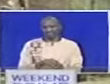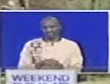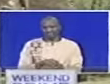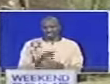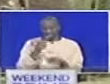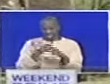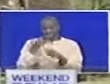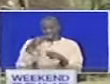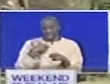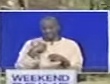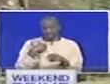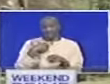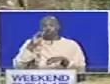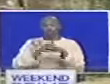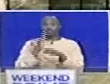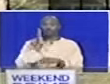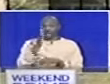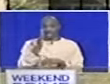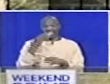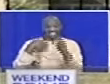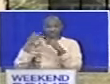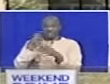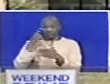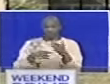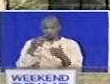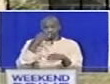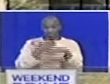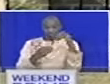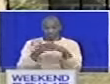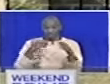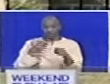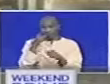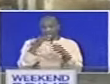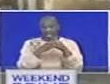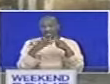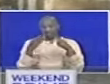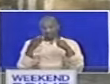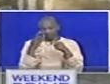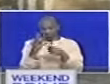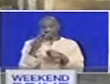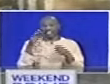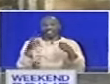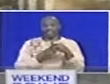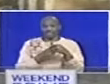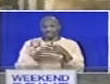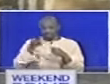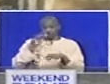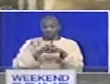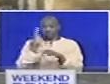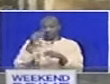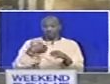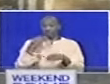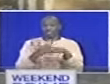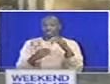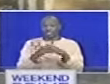Named the Church of Goodwill, history has it that it was built around 1947. The Goodwill Church was